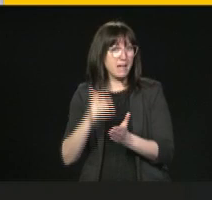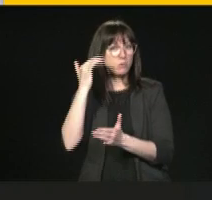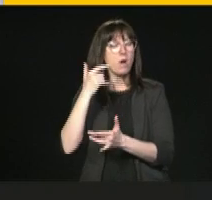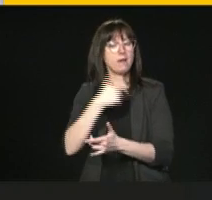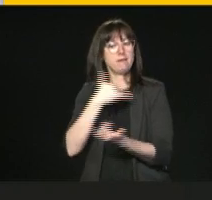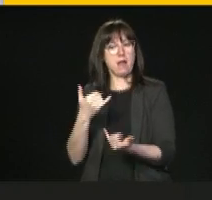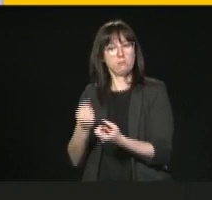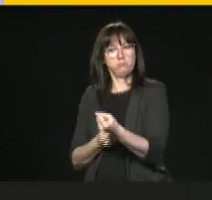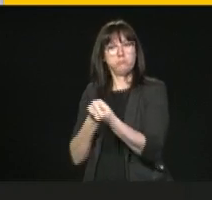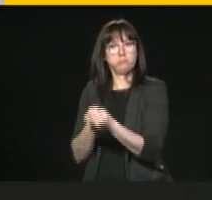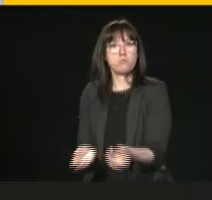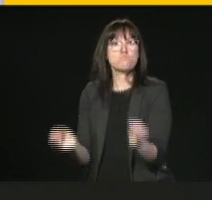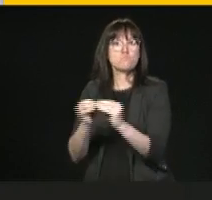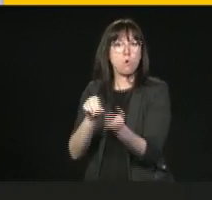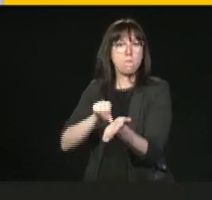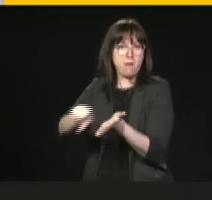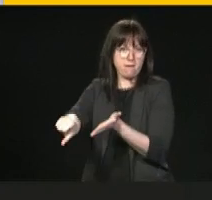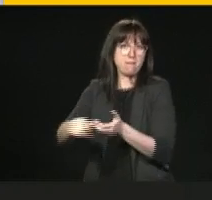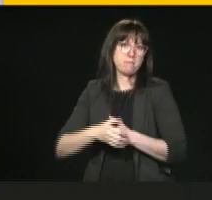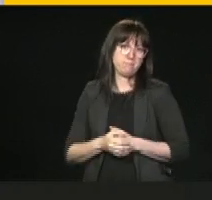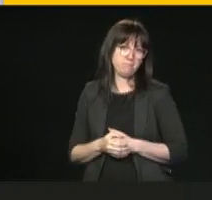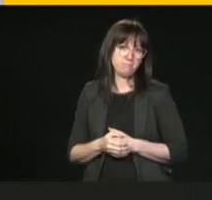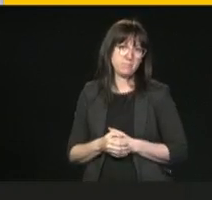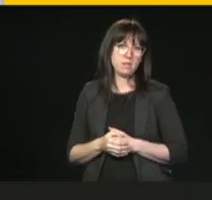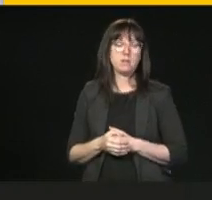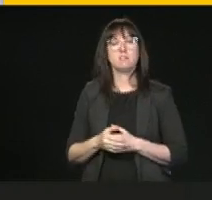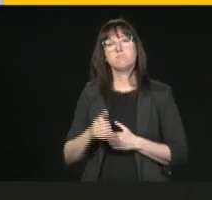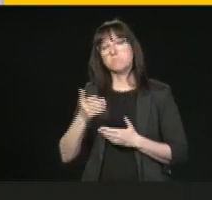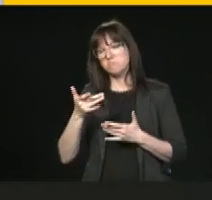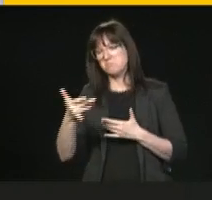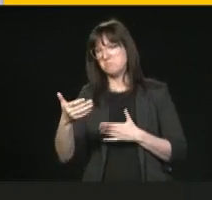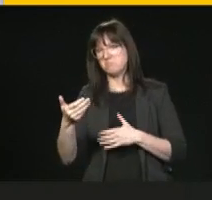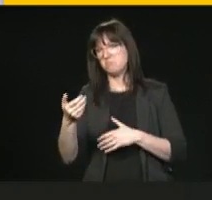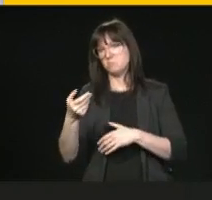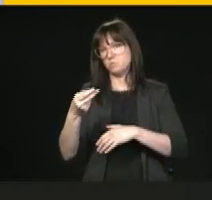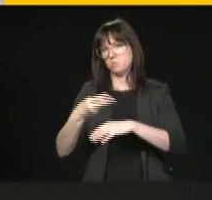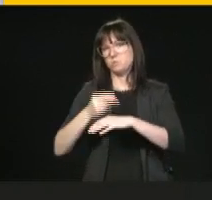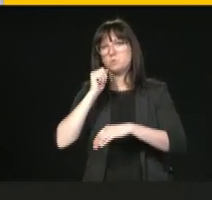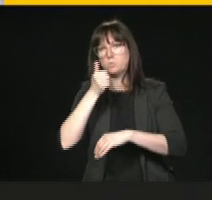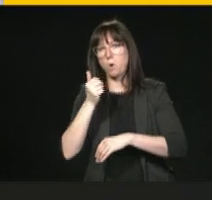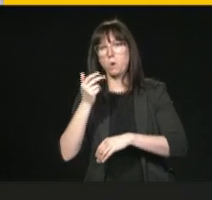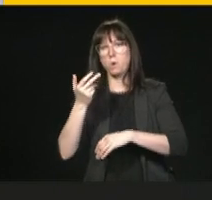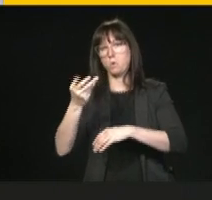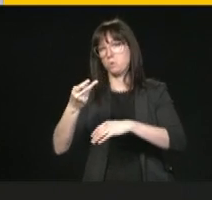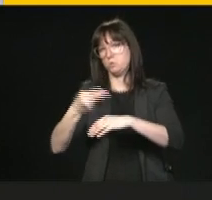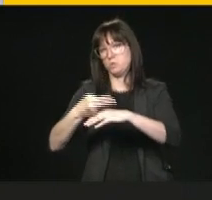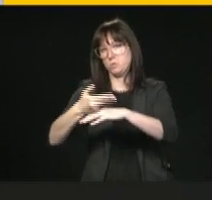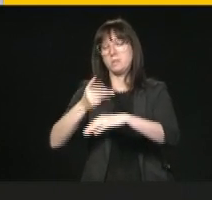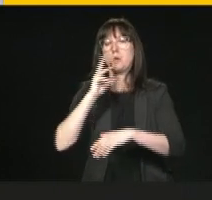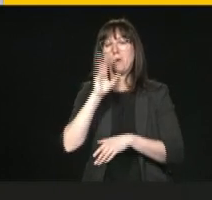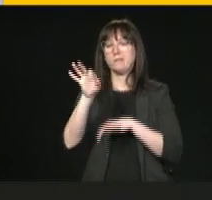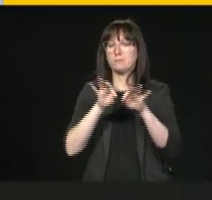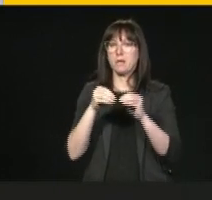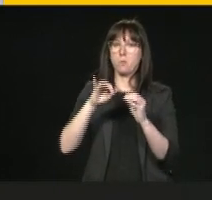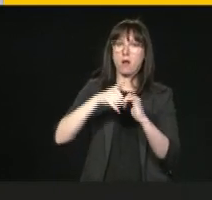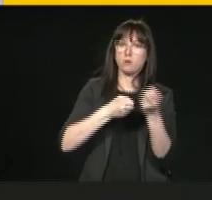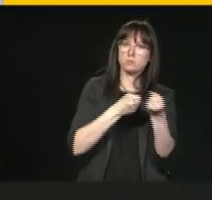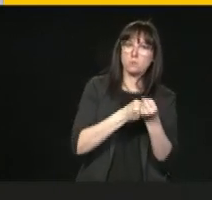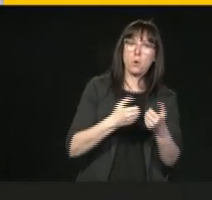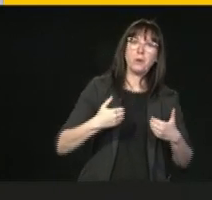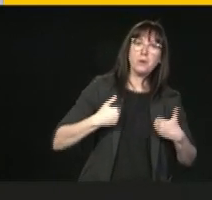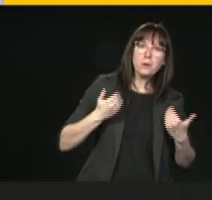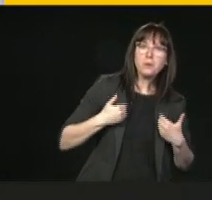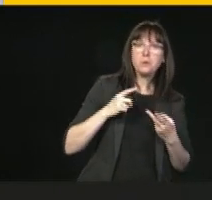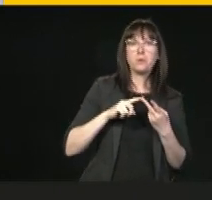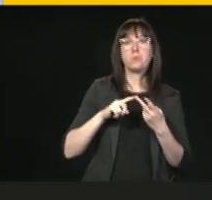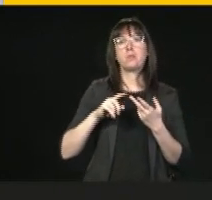support. Over the coming days, we will announce additional measures to help the most vulnerable: youth, marginalized